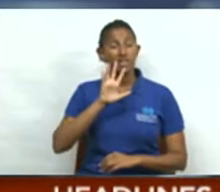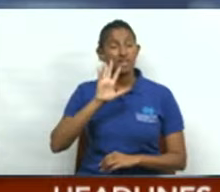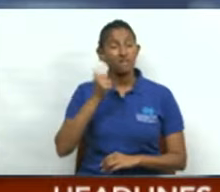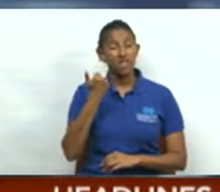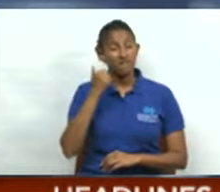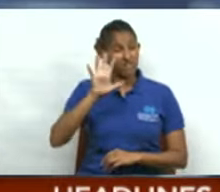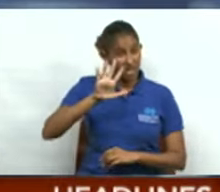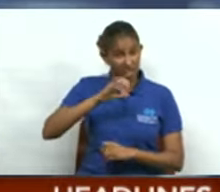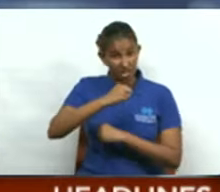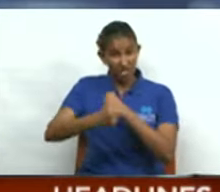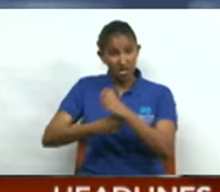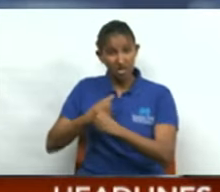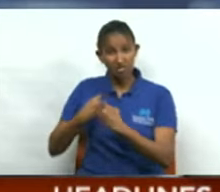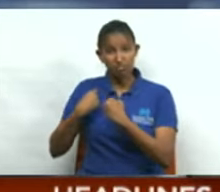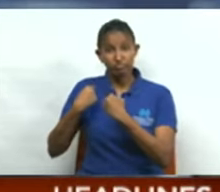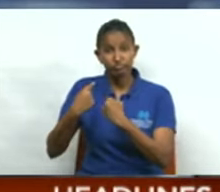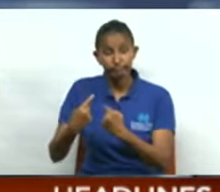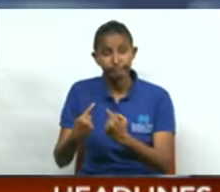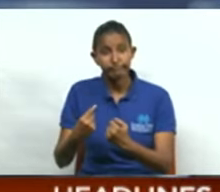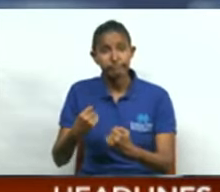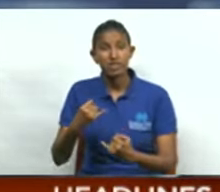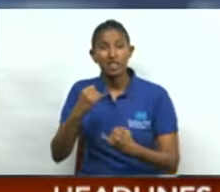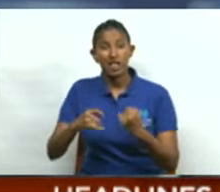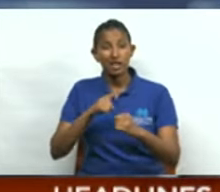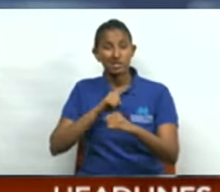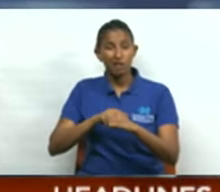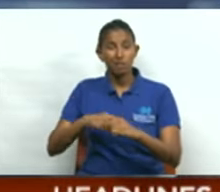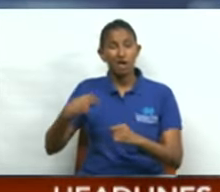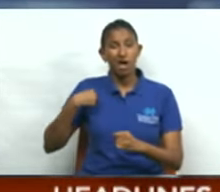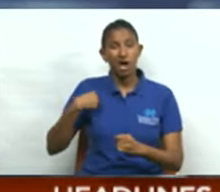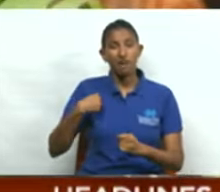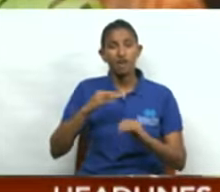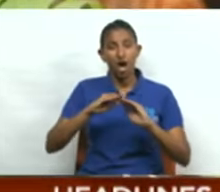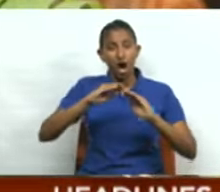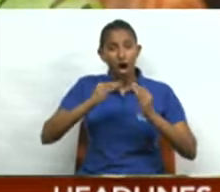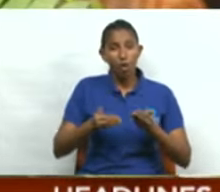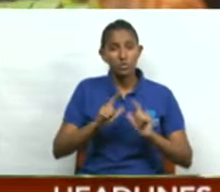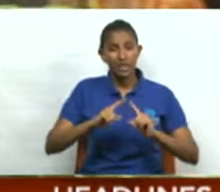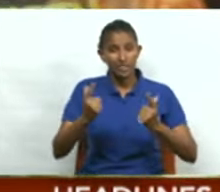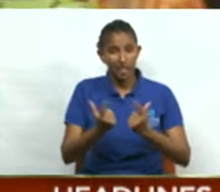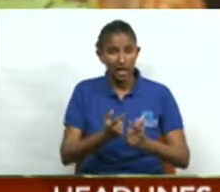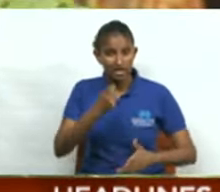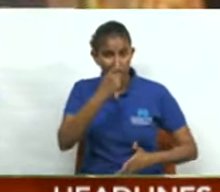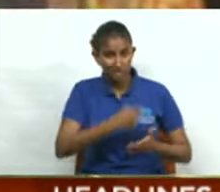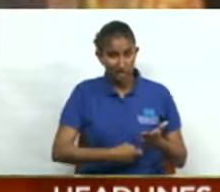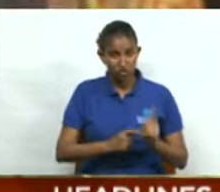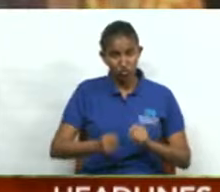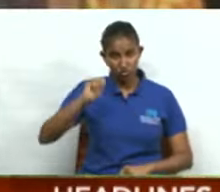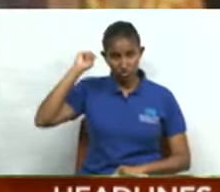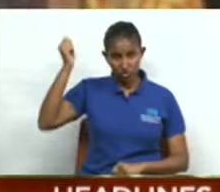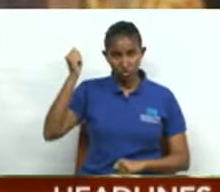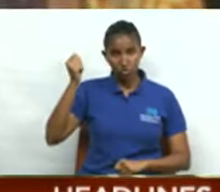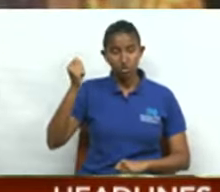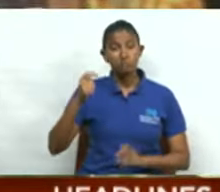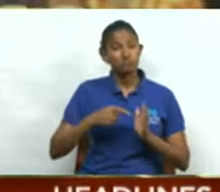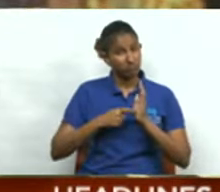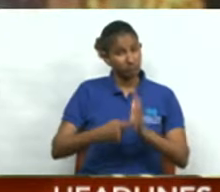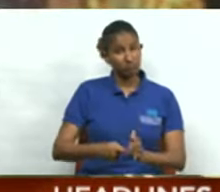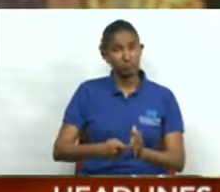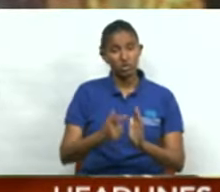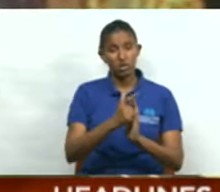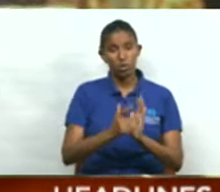anyone in this country paid property tax, which is a requirement by law. The Prime Minister was responding to a question posed to him